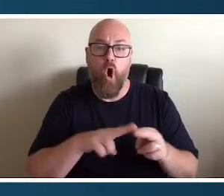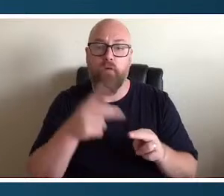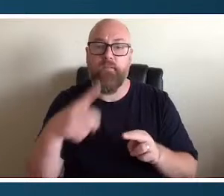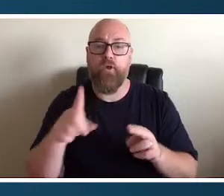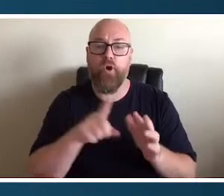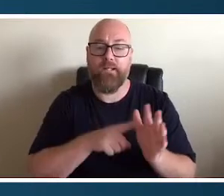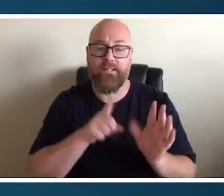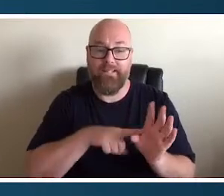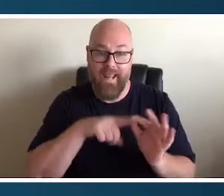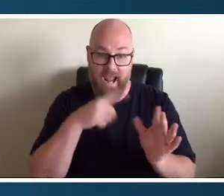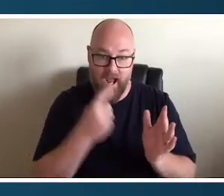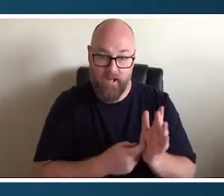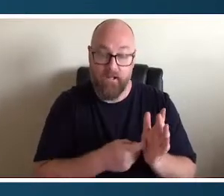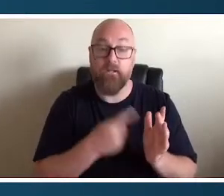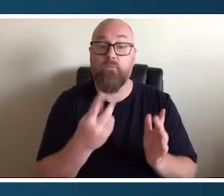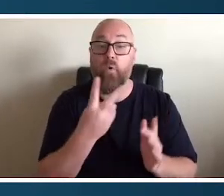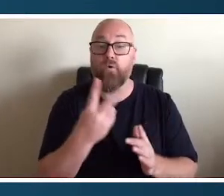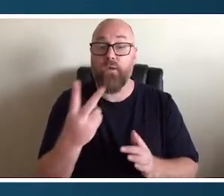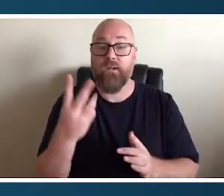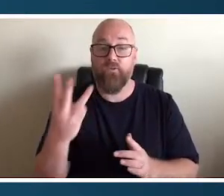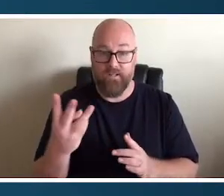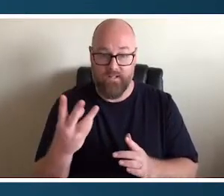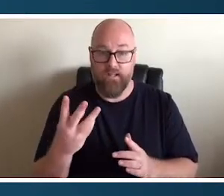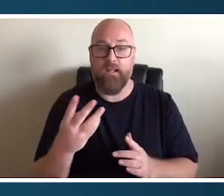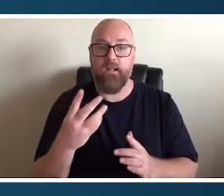2023 is riz.